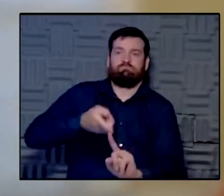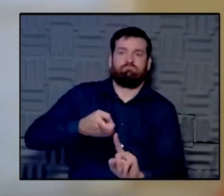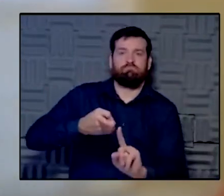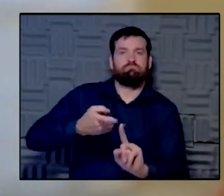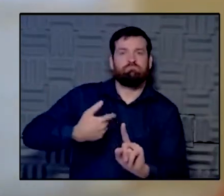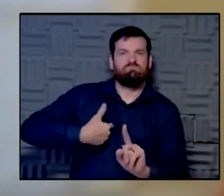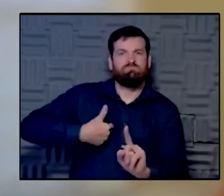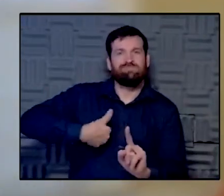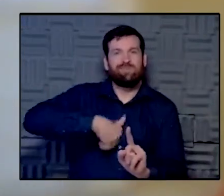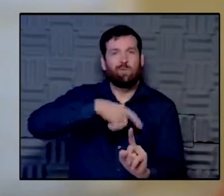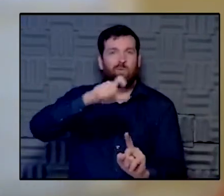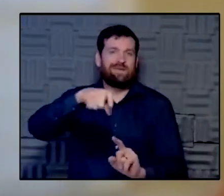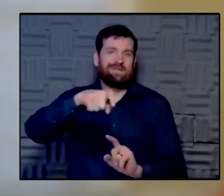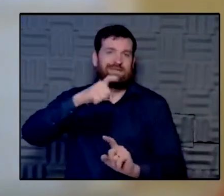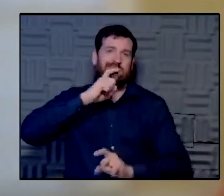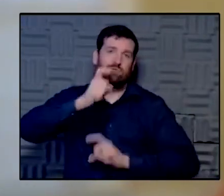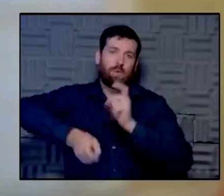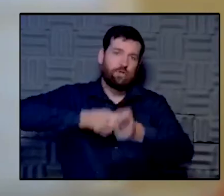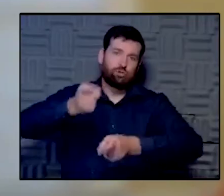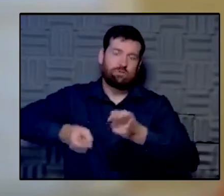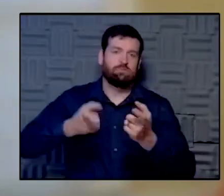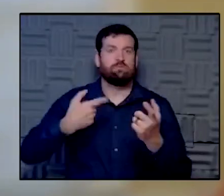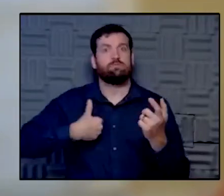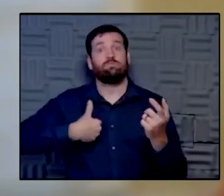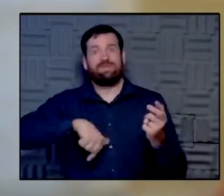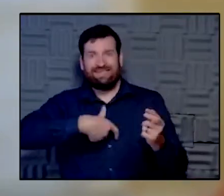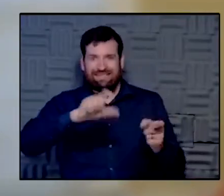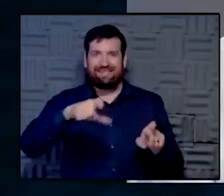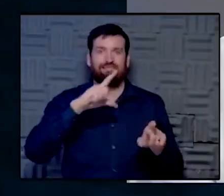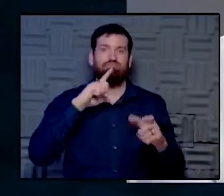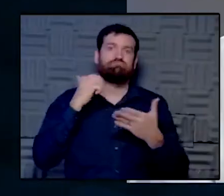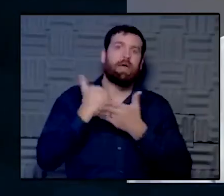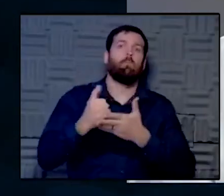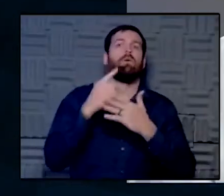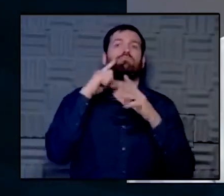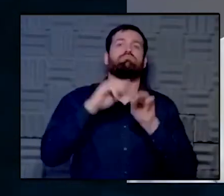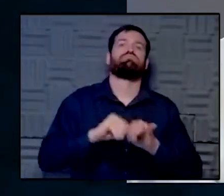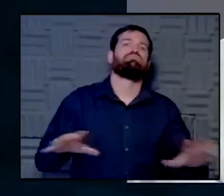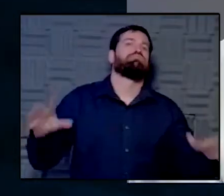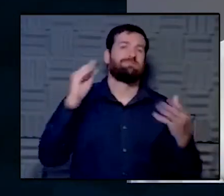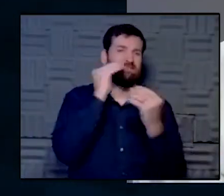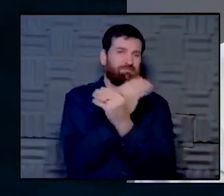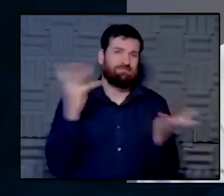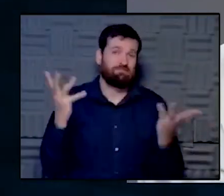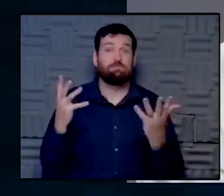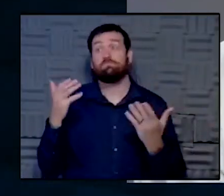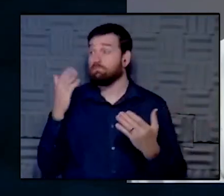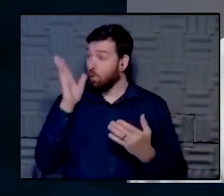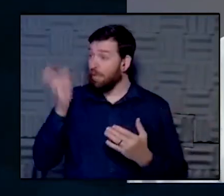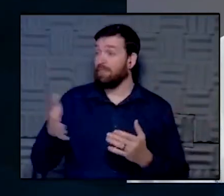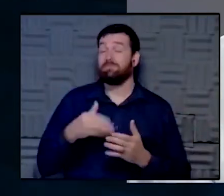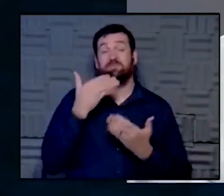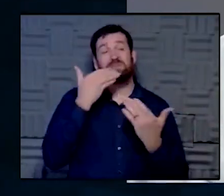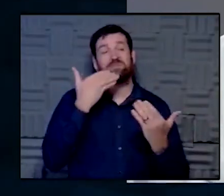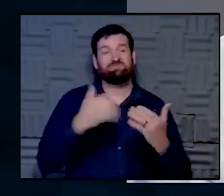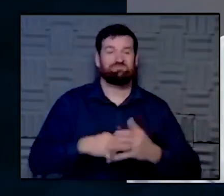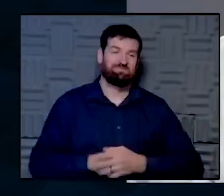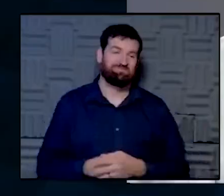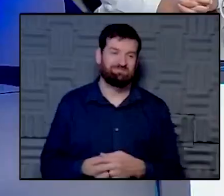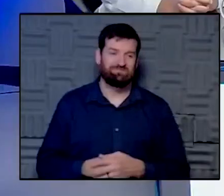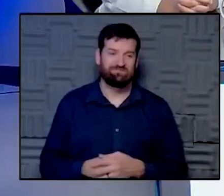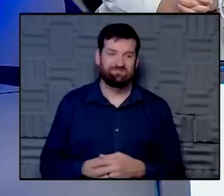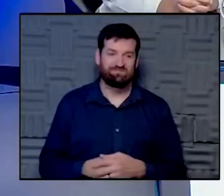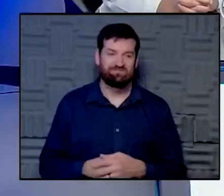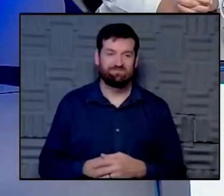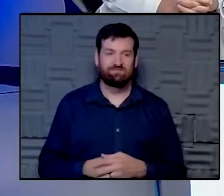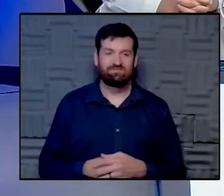need blood donors, and we really need you guys to help spread the word. All right. Well, we will certainly do that. Thank you. Thanks. Thank